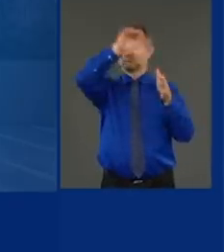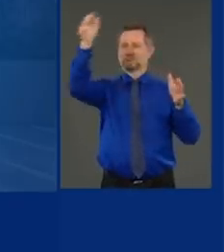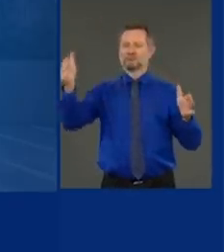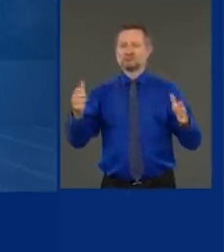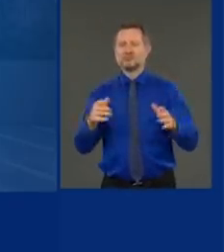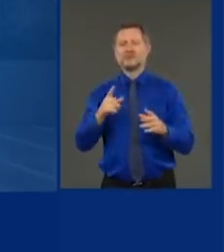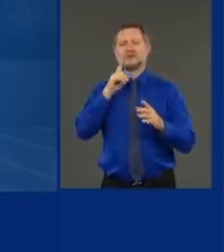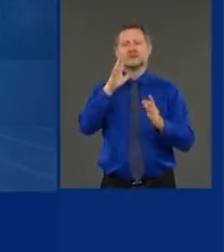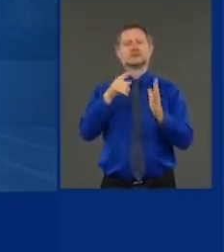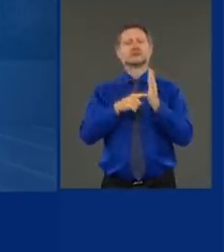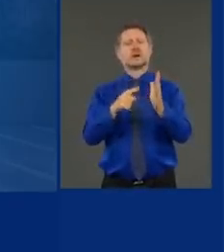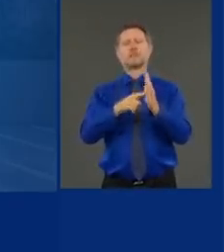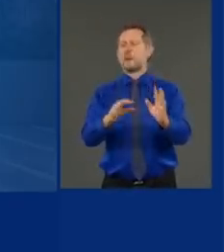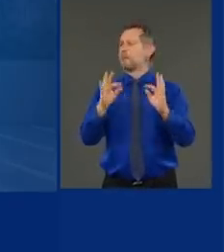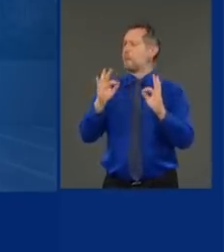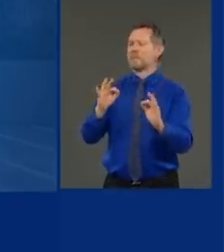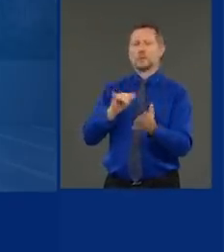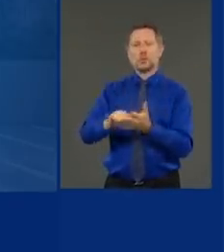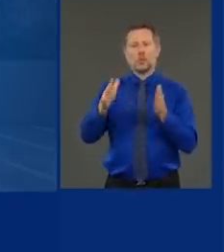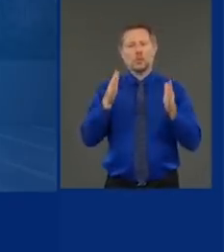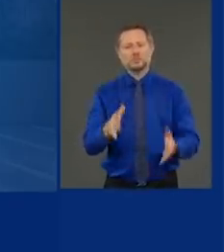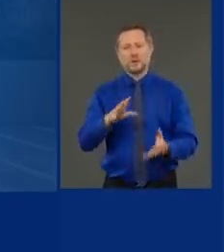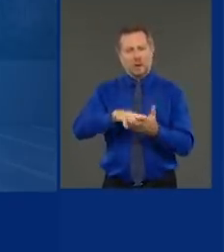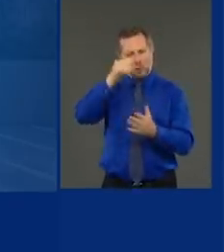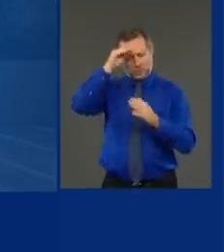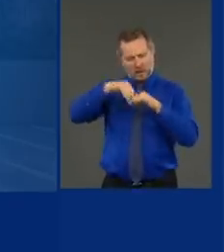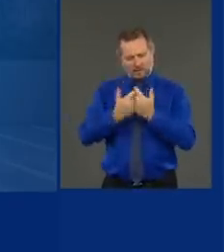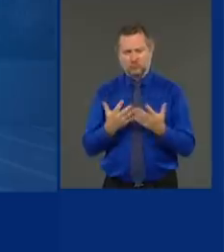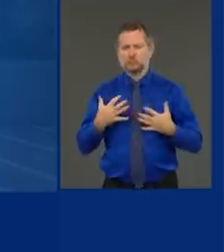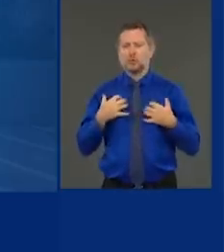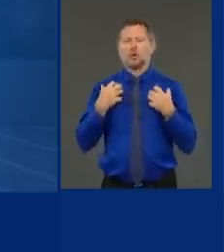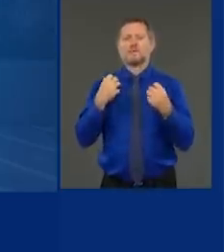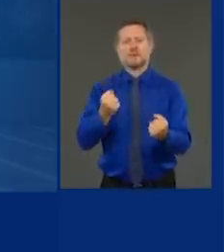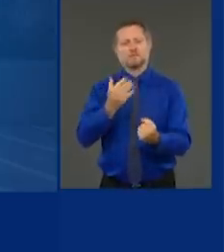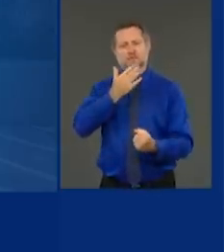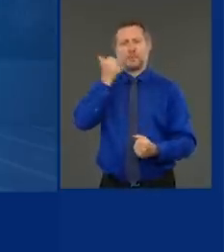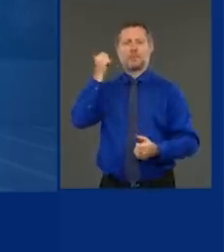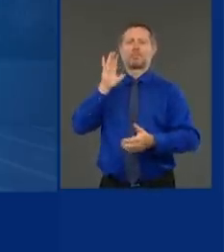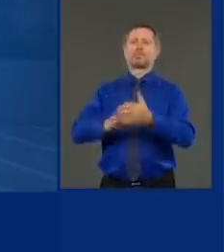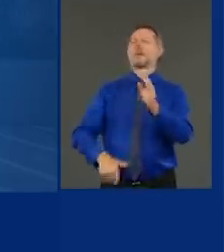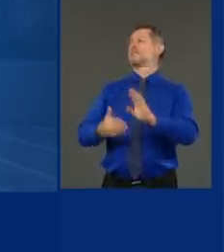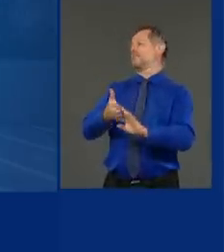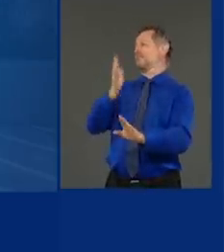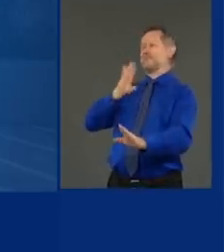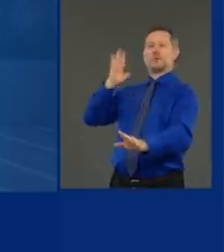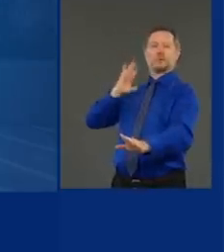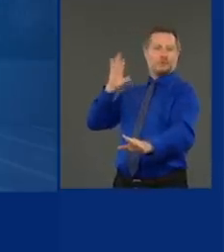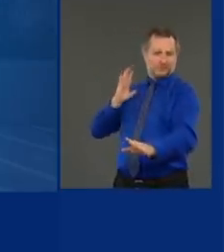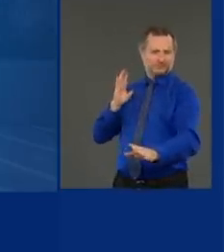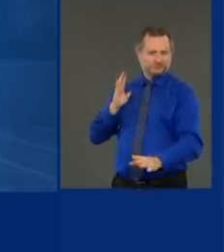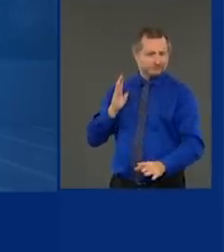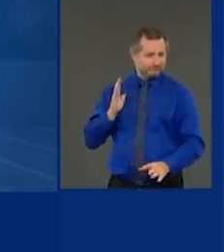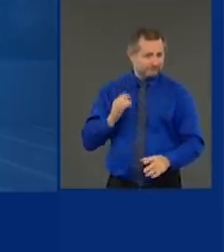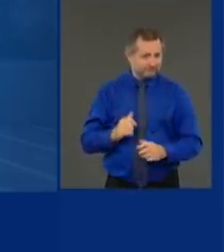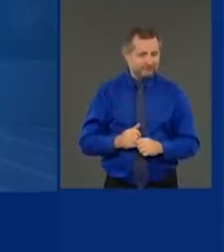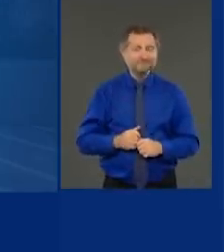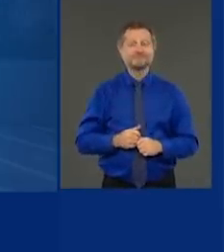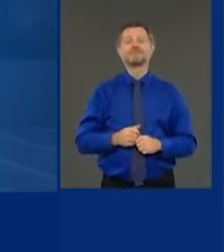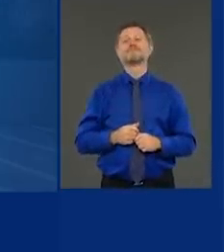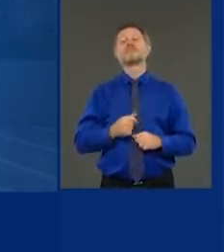Yorkers. We're going to have to build back. There's no doubt about it. We don't even understand the extent of the economic damage that has been